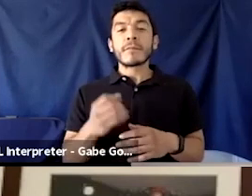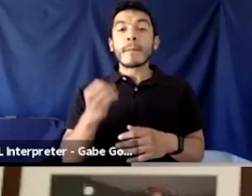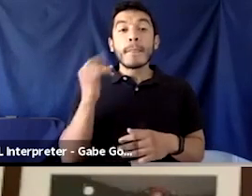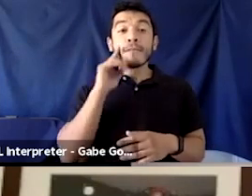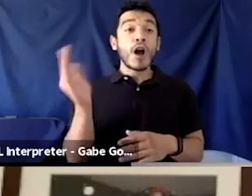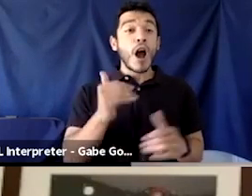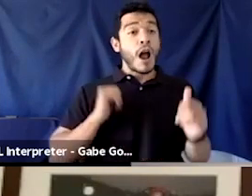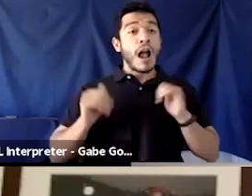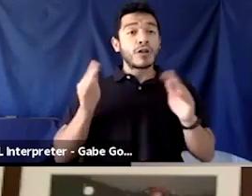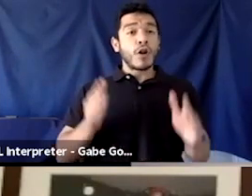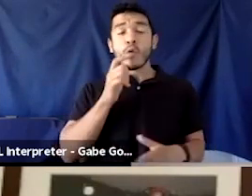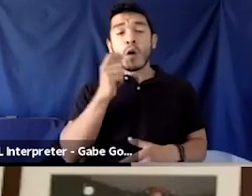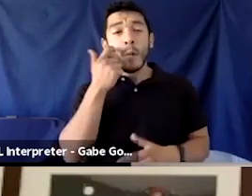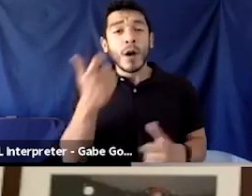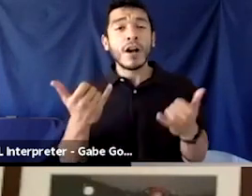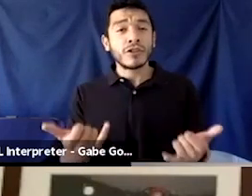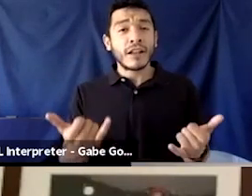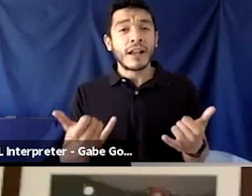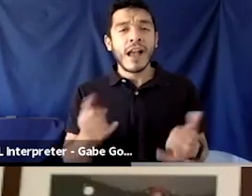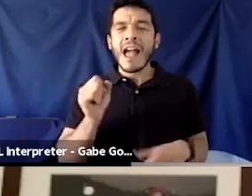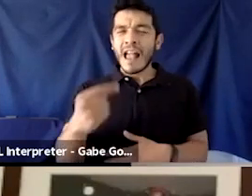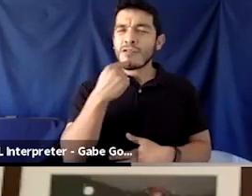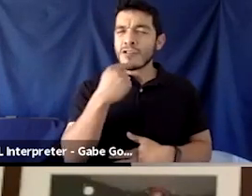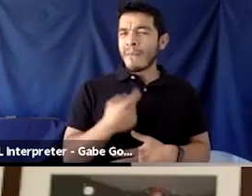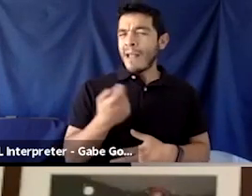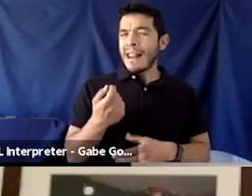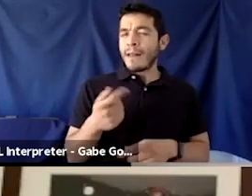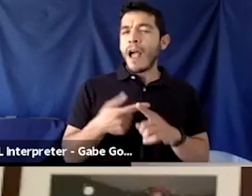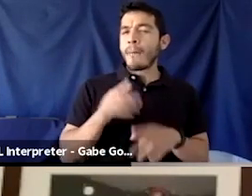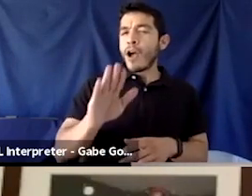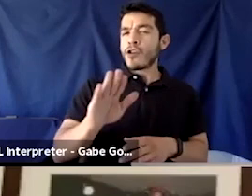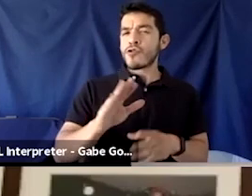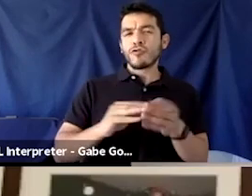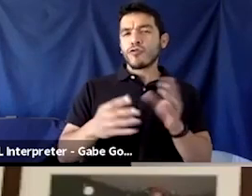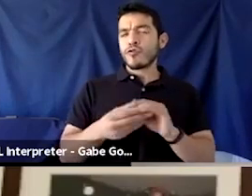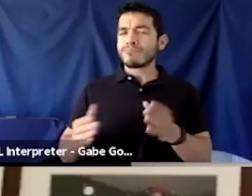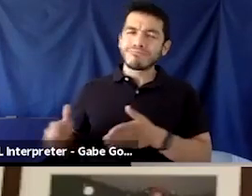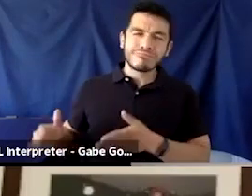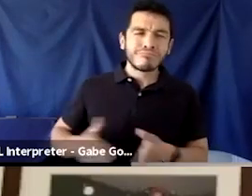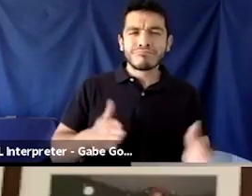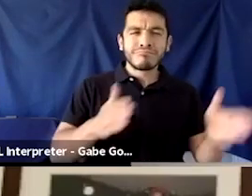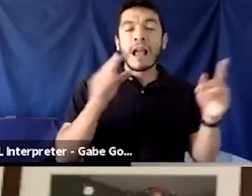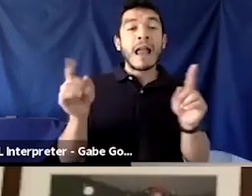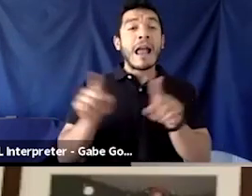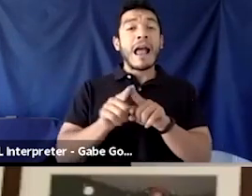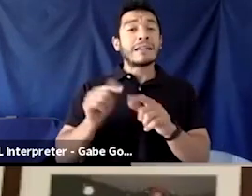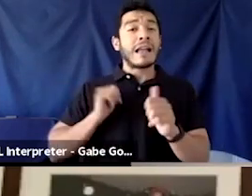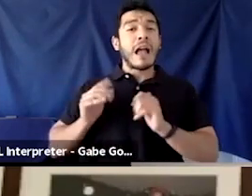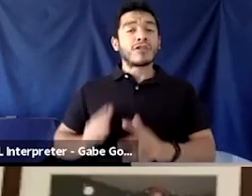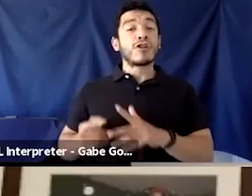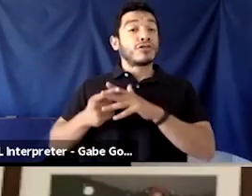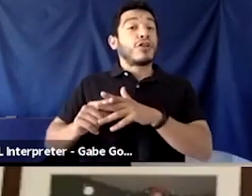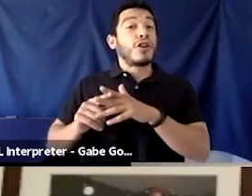who are watching today, can you tell us a little bit about your journey? And also, as an actor starting out, do you believe, because